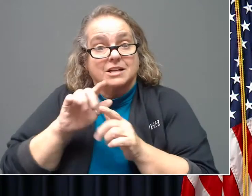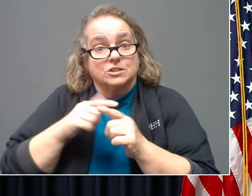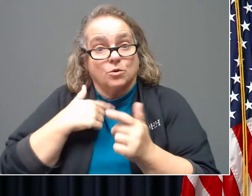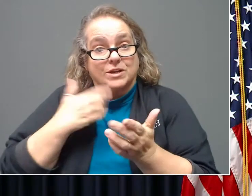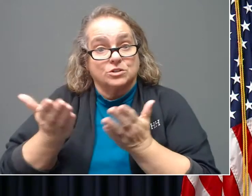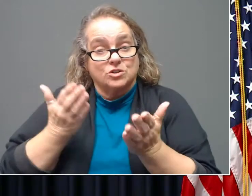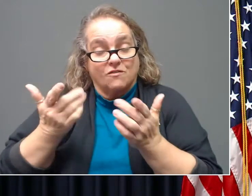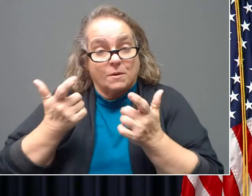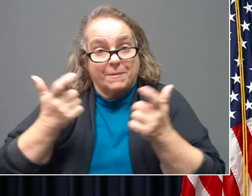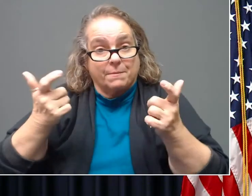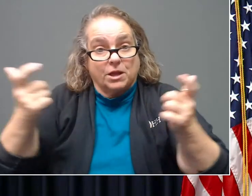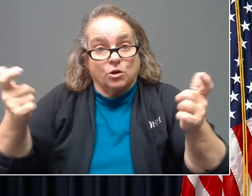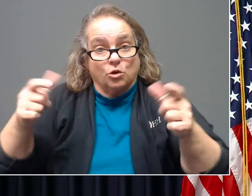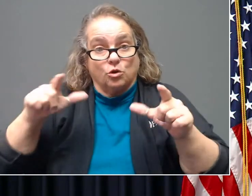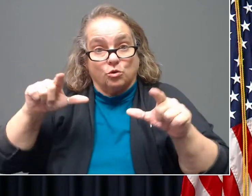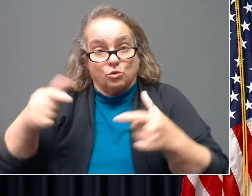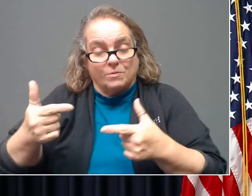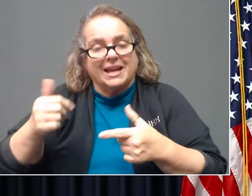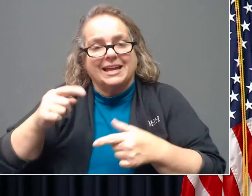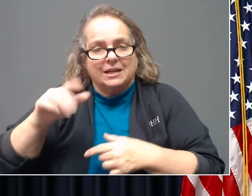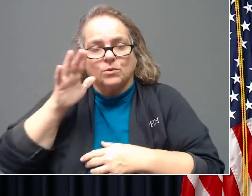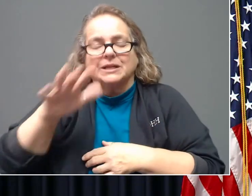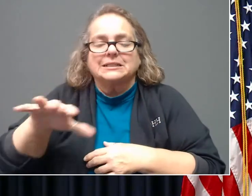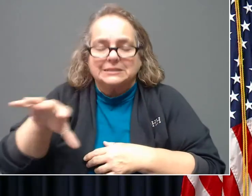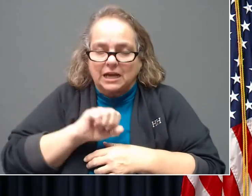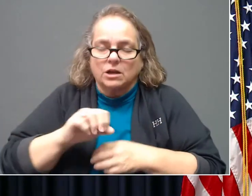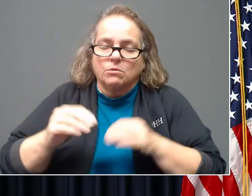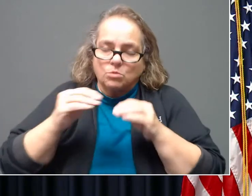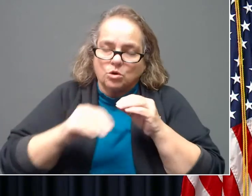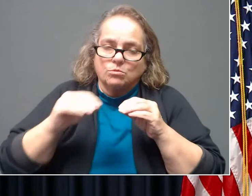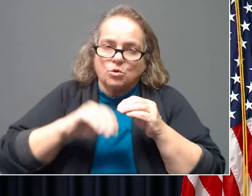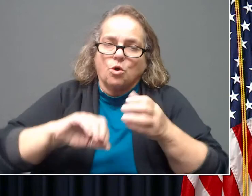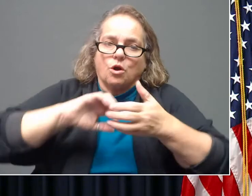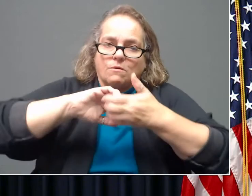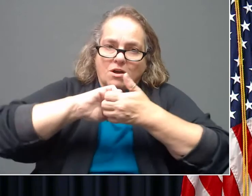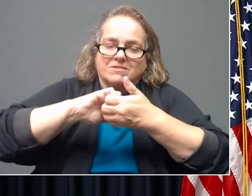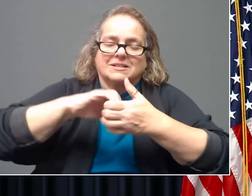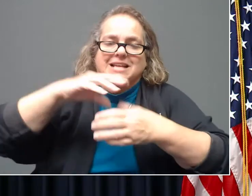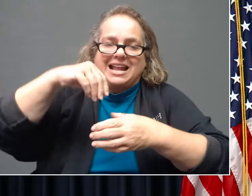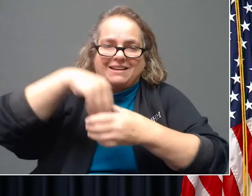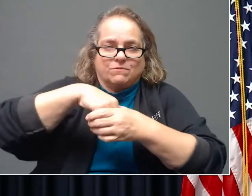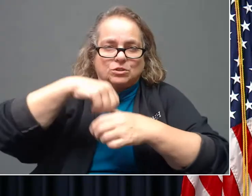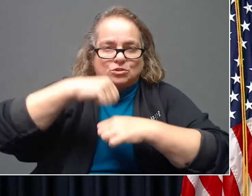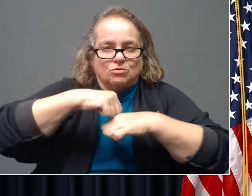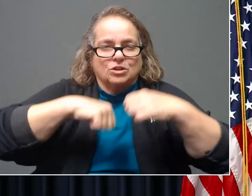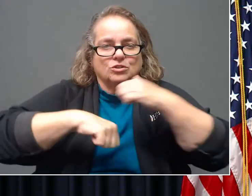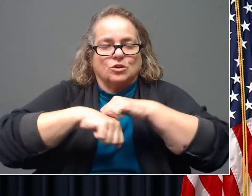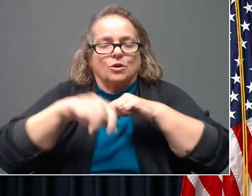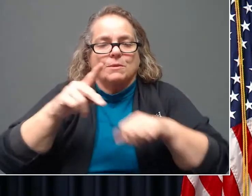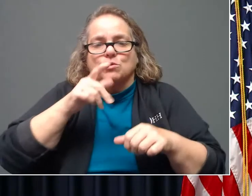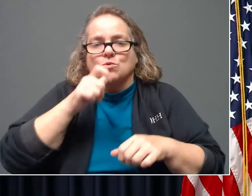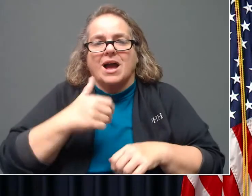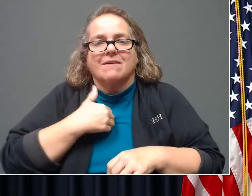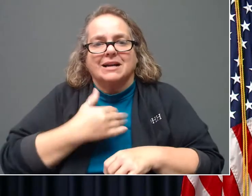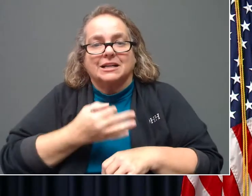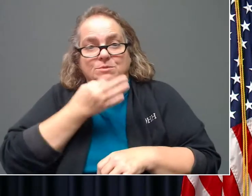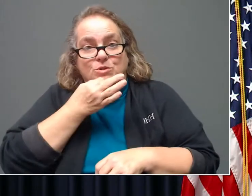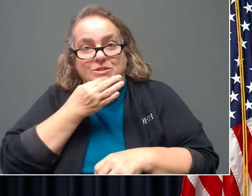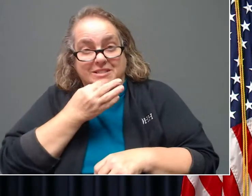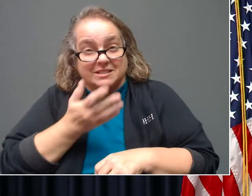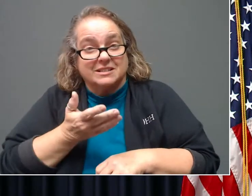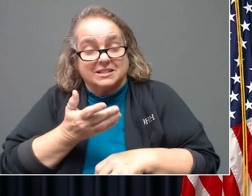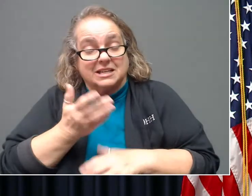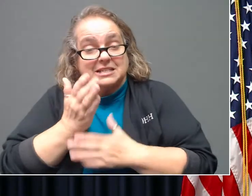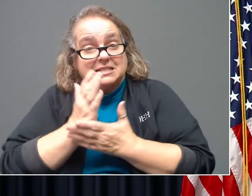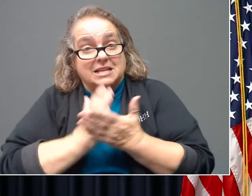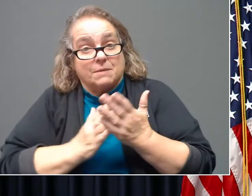groups, it does take more infrastructure than in some instances even